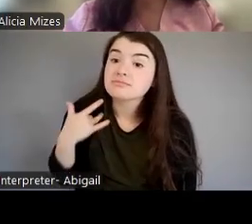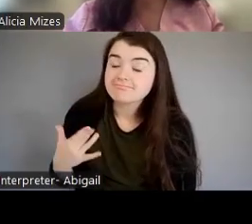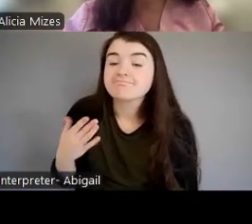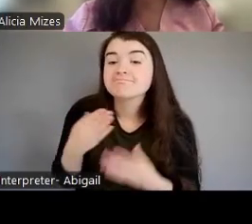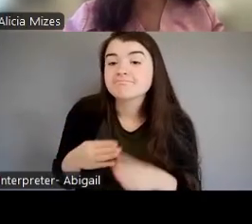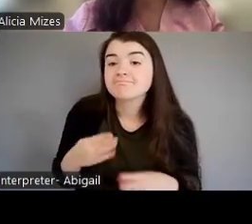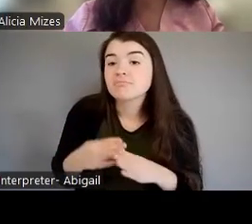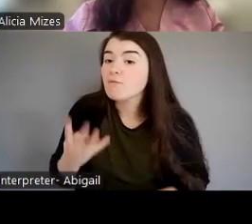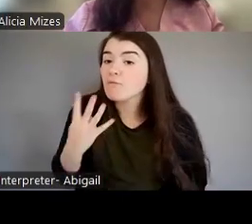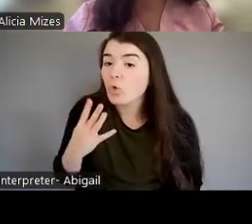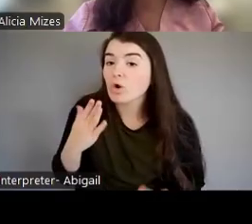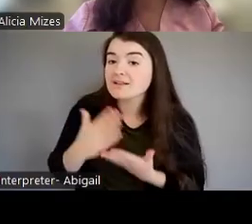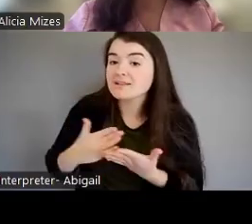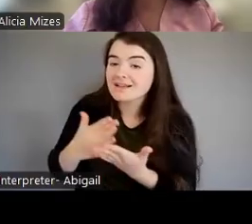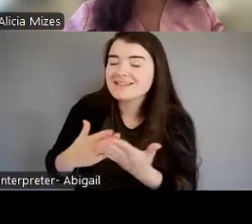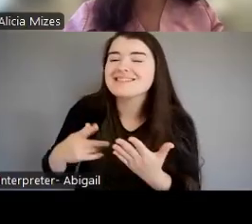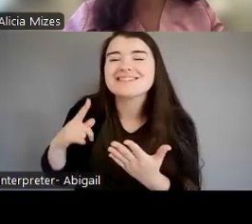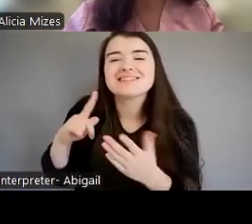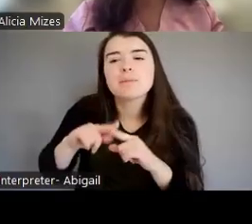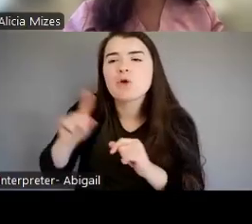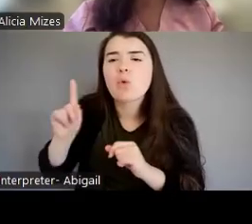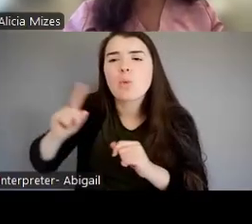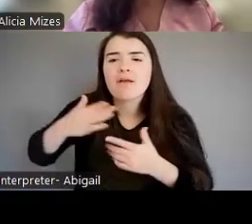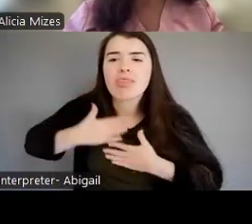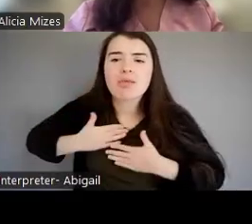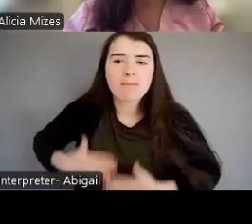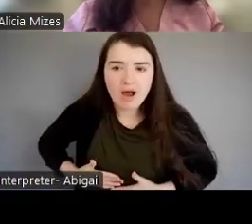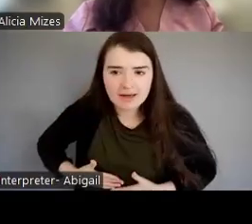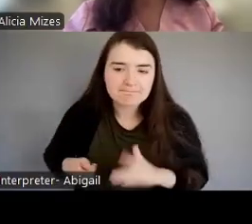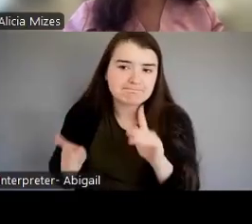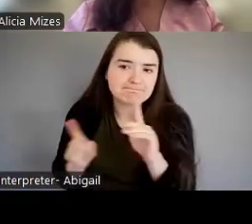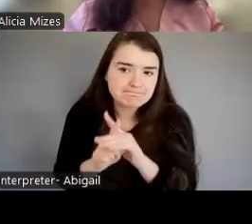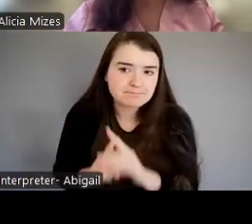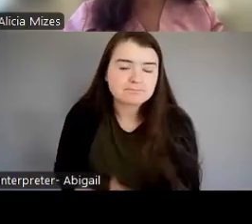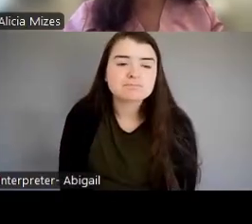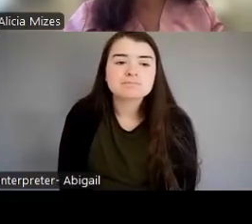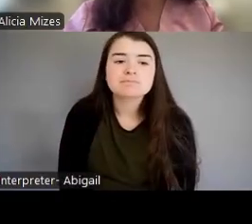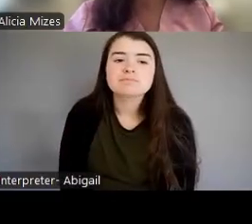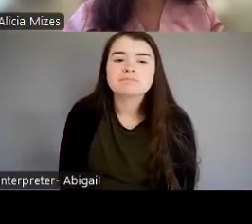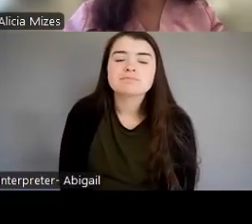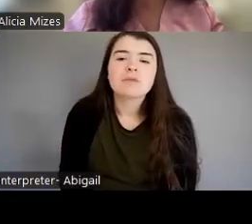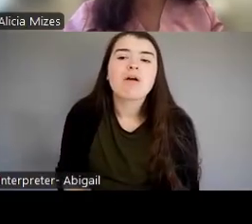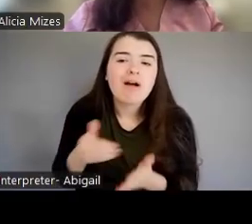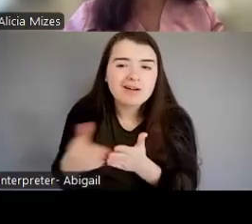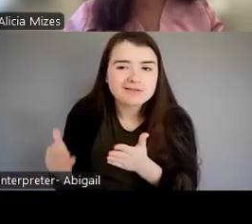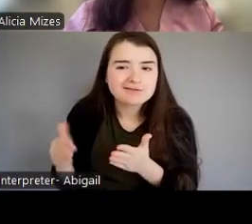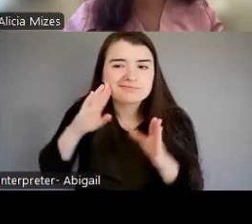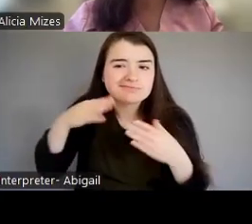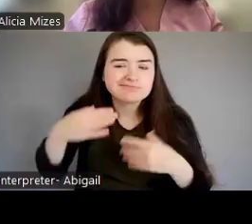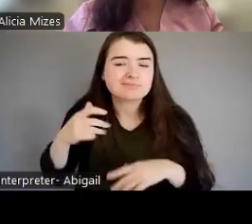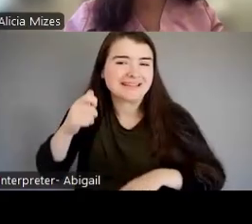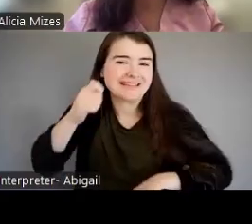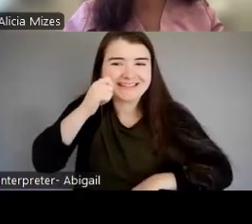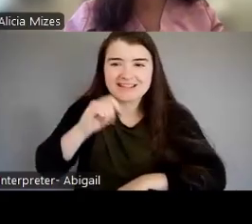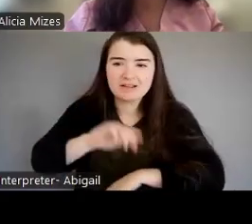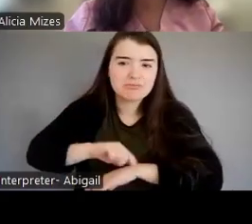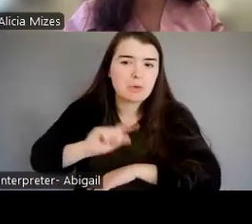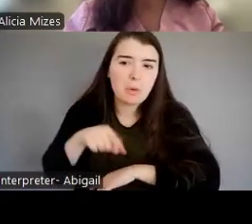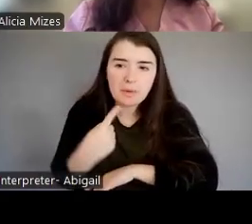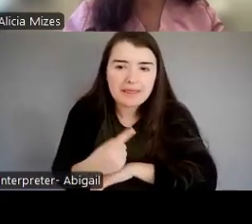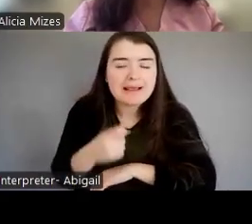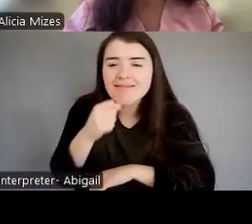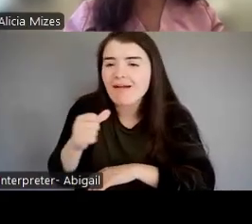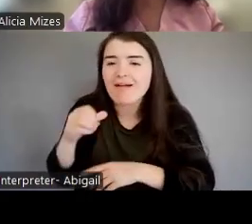stages depending on the amount of the body that it involves. Most CTCL is really just limited to the skin and doesn't involve any spread in the